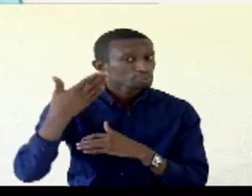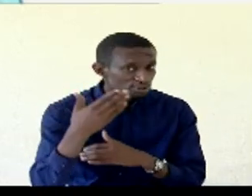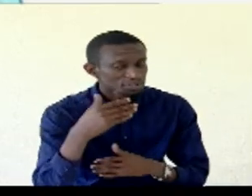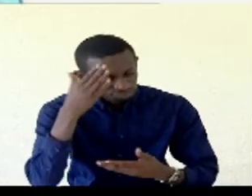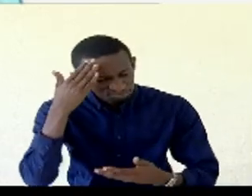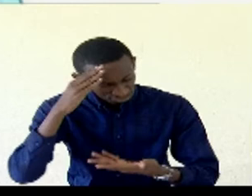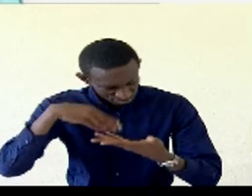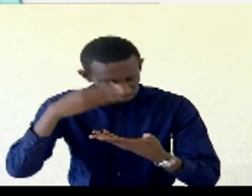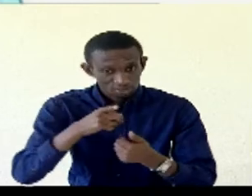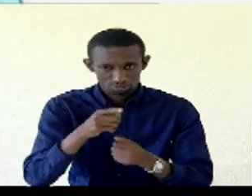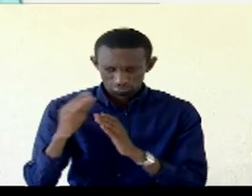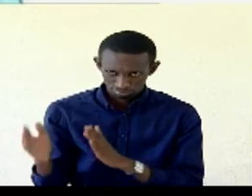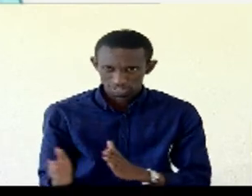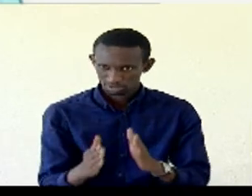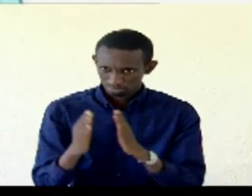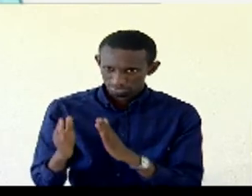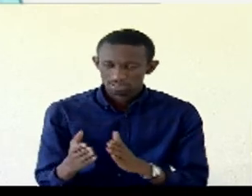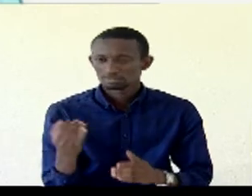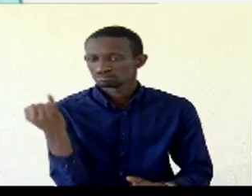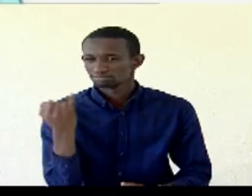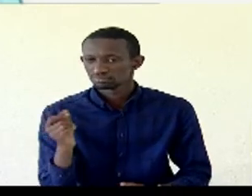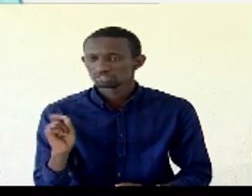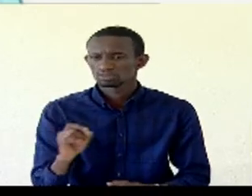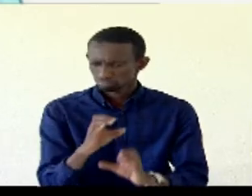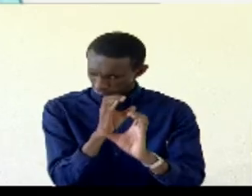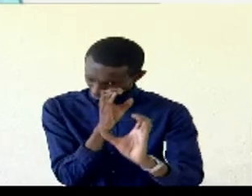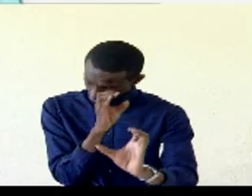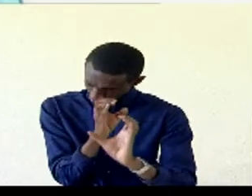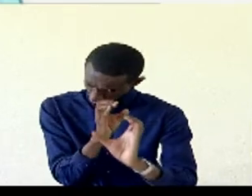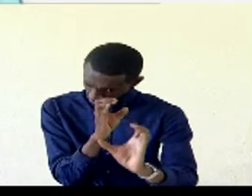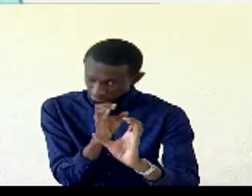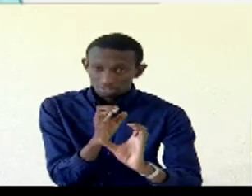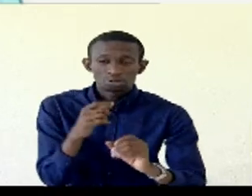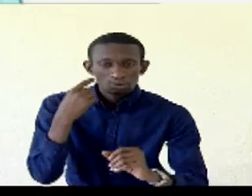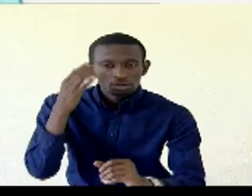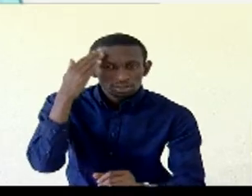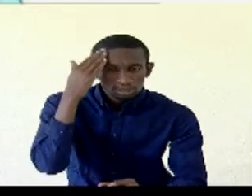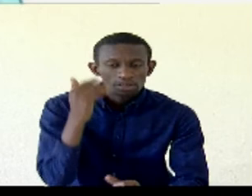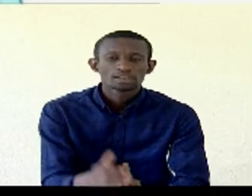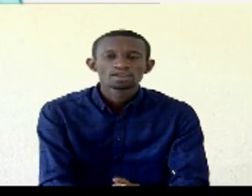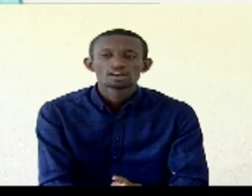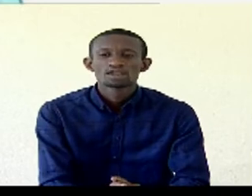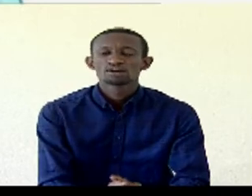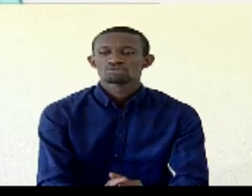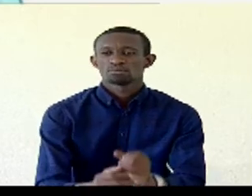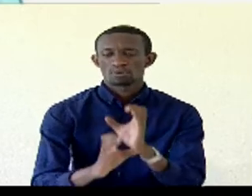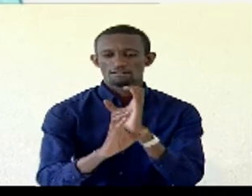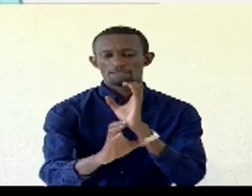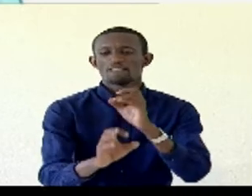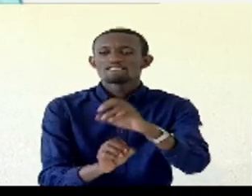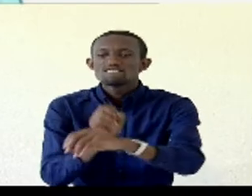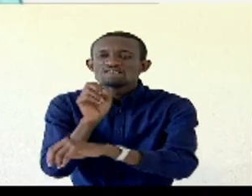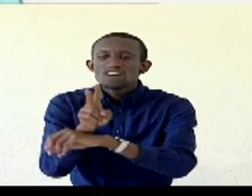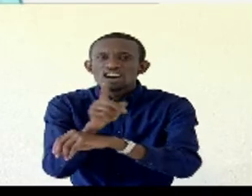able to look at. Prepare the cells, have them, have the microscope, load, and then you should be able to have it projected right away onto your